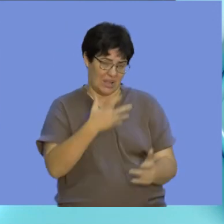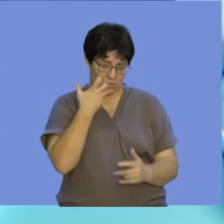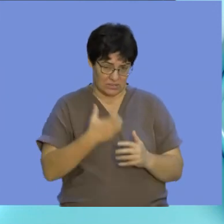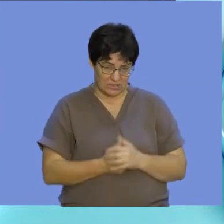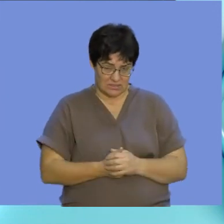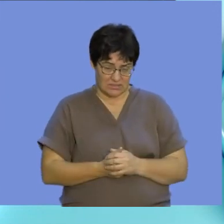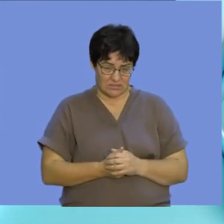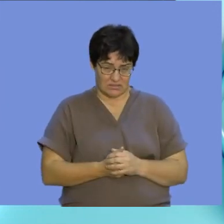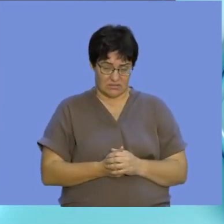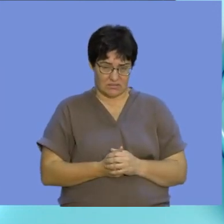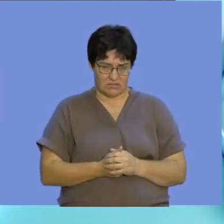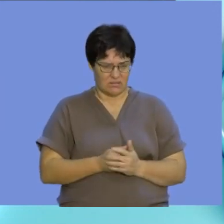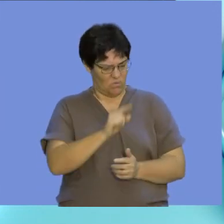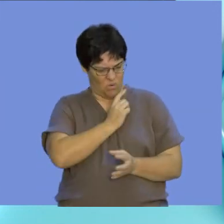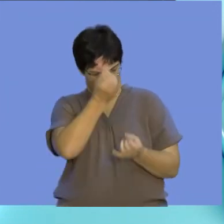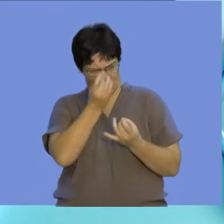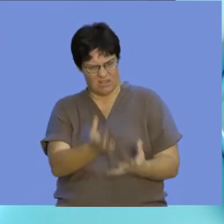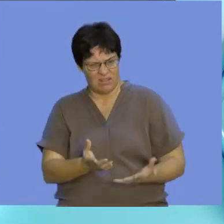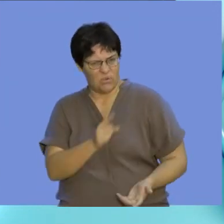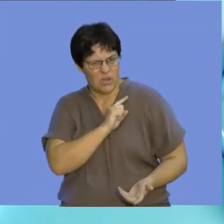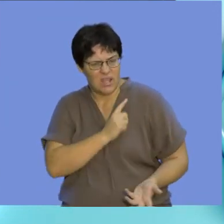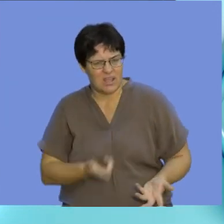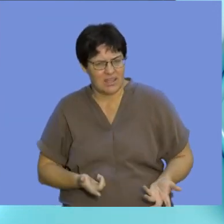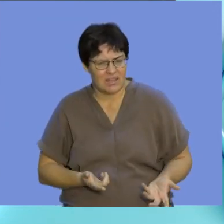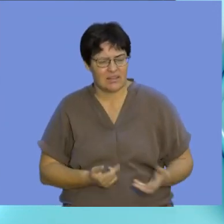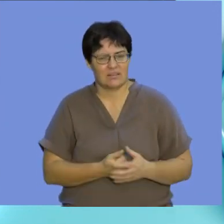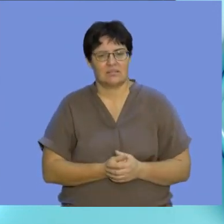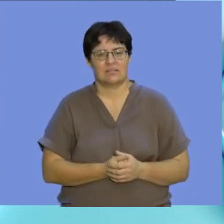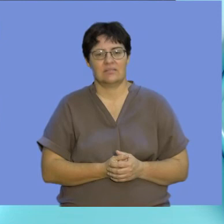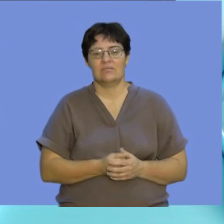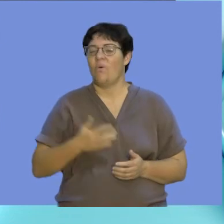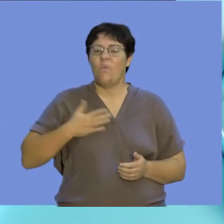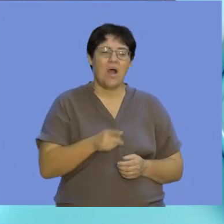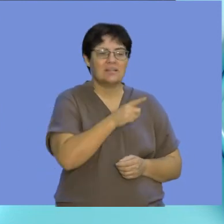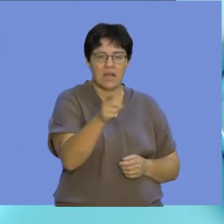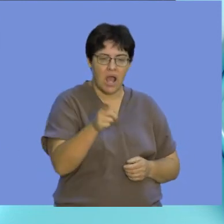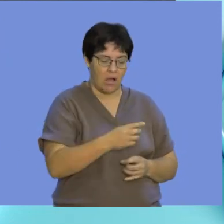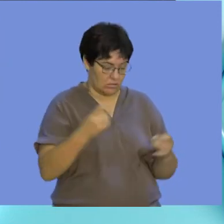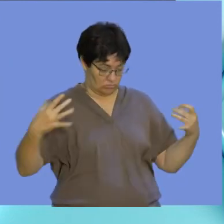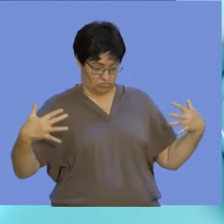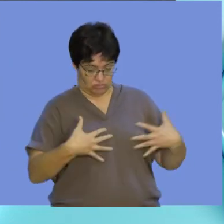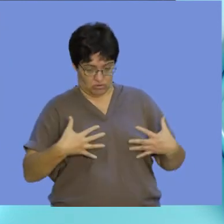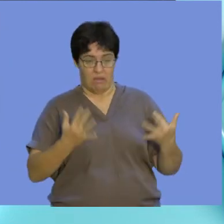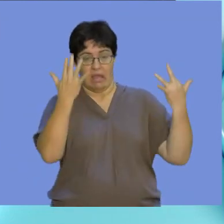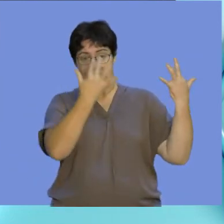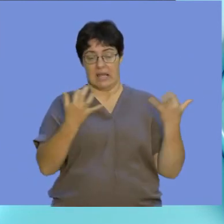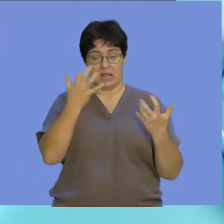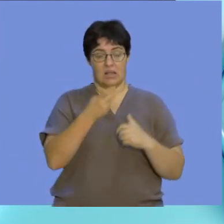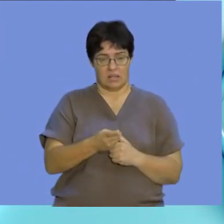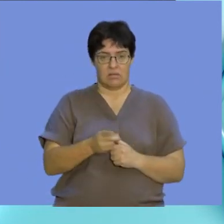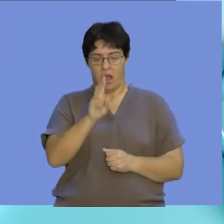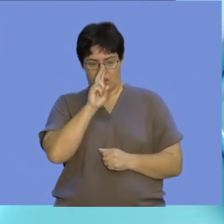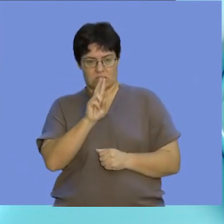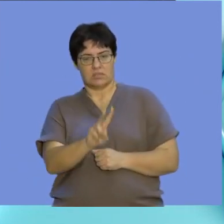Why am I telling you this? Because I don't want you to get a fright when you do a calculation and you end